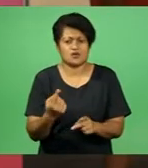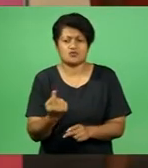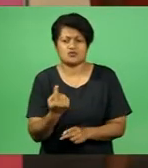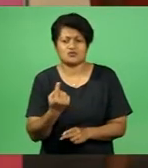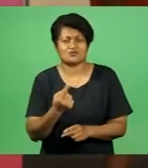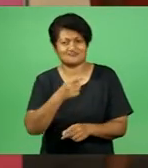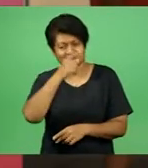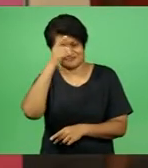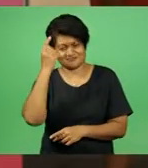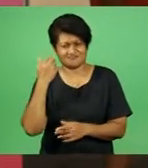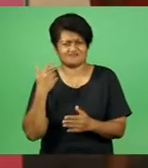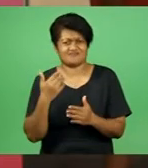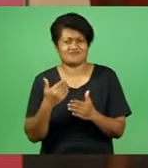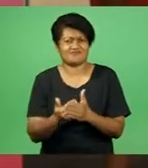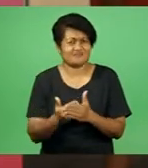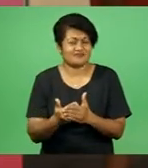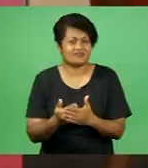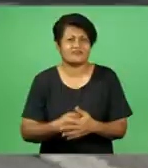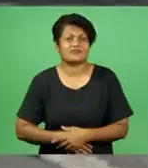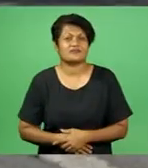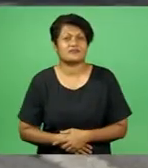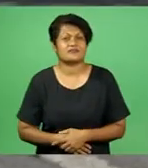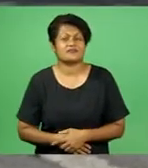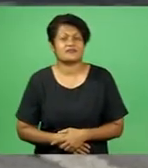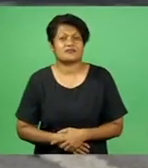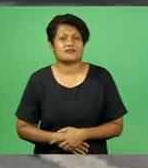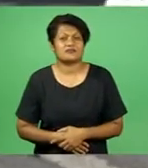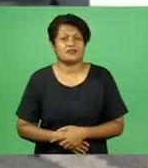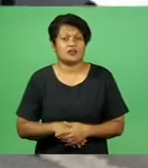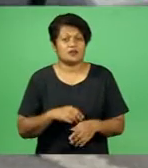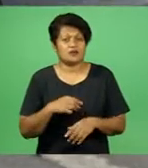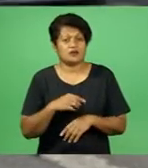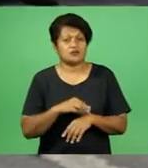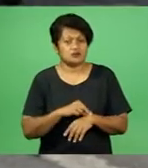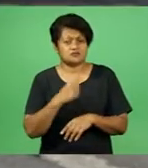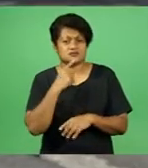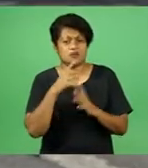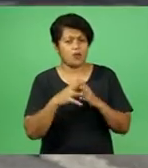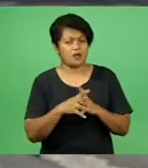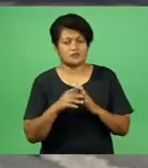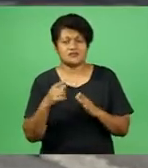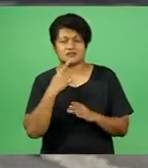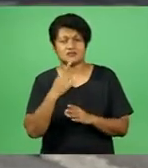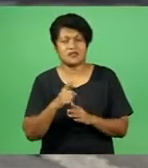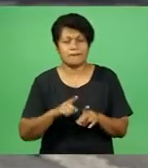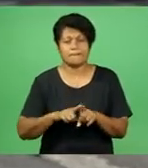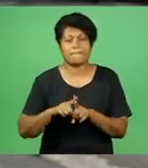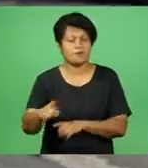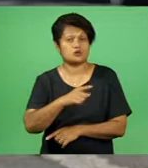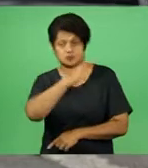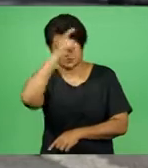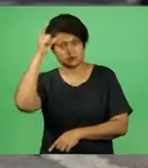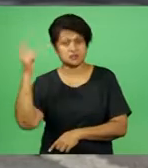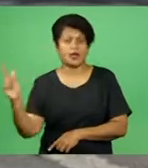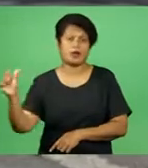to come through and actually backfill those positions that they left. Dr. Wangenembete says most of these nurses come back to Fiji after